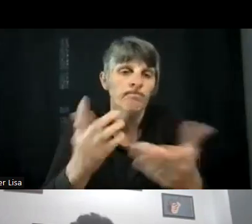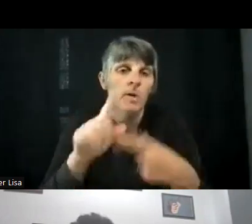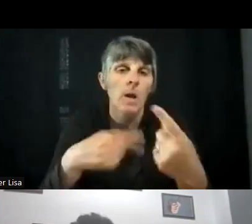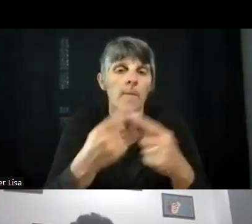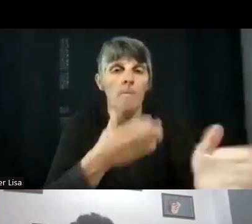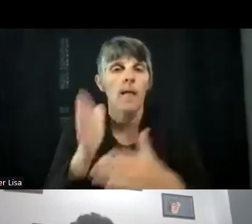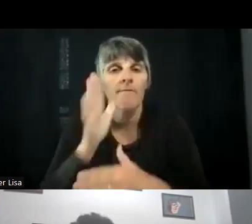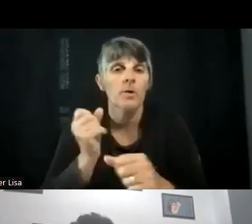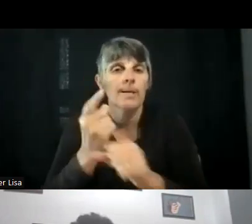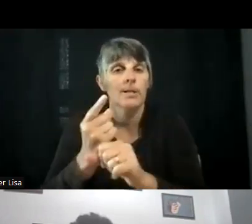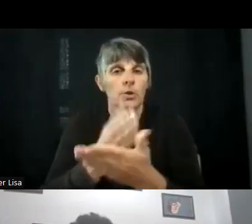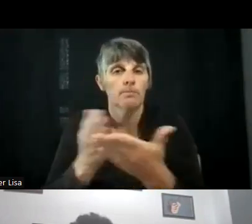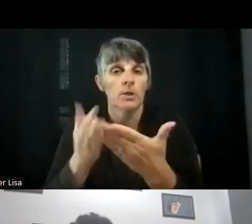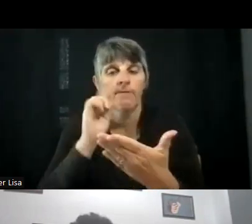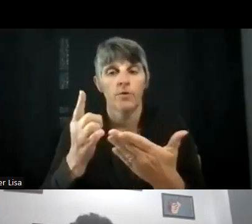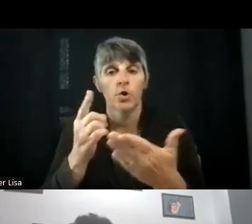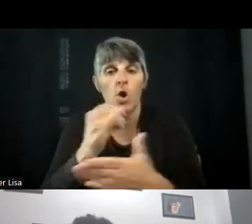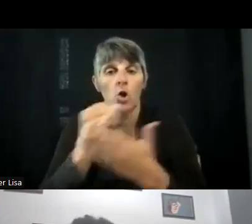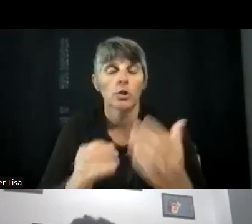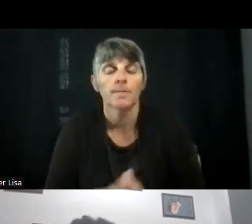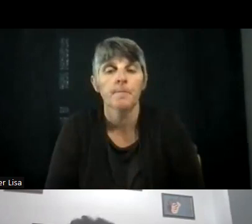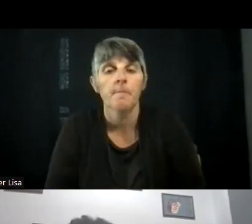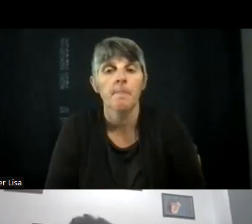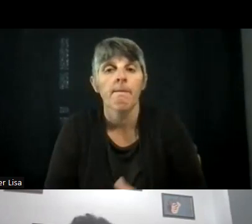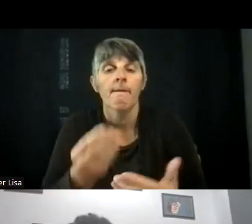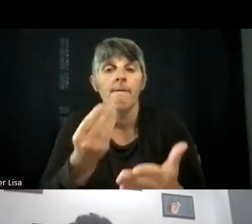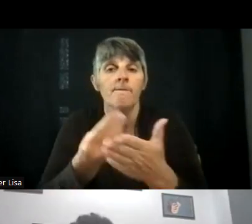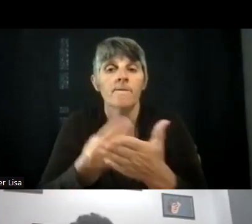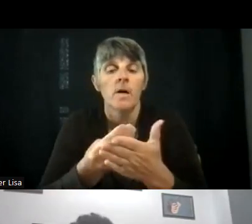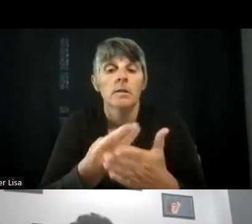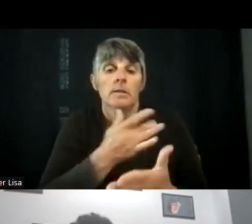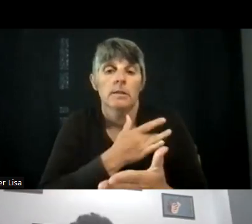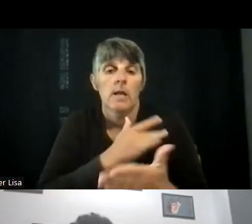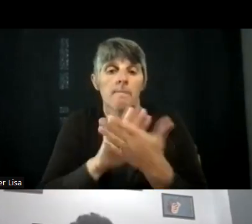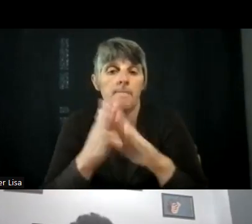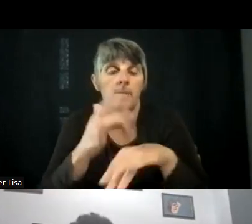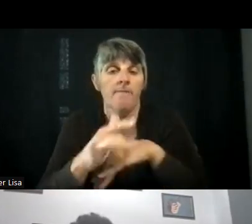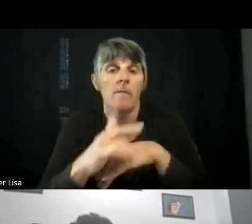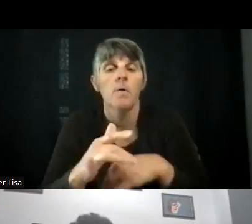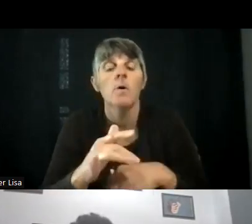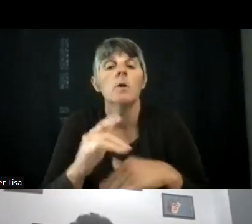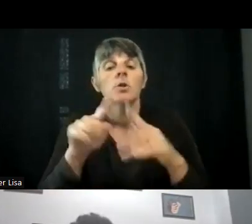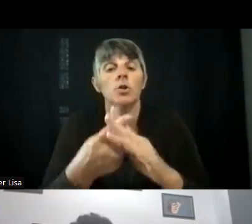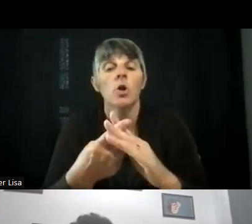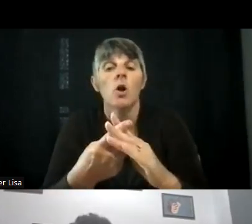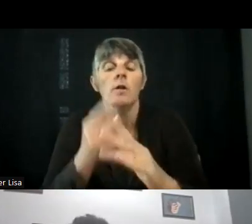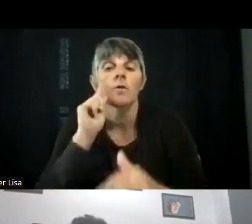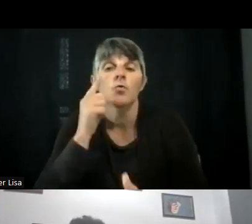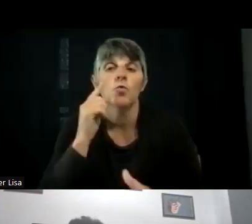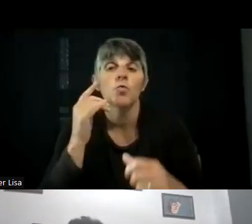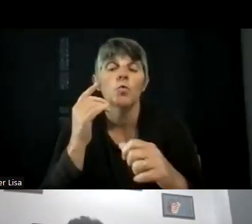planning for next year's budget for the arts funds that are being made available. We're starting to get